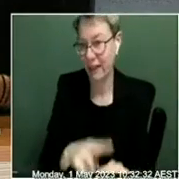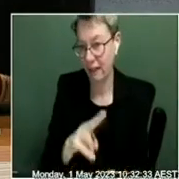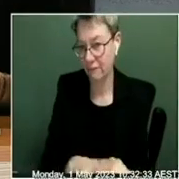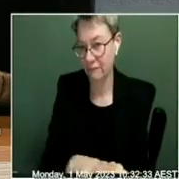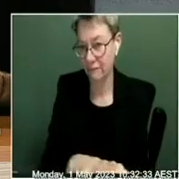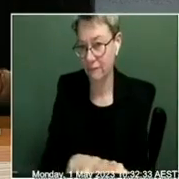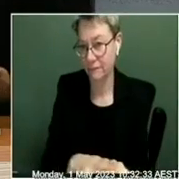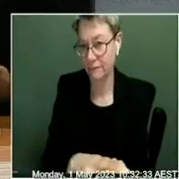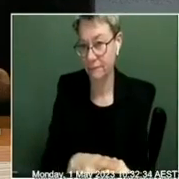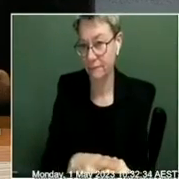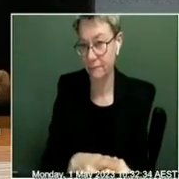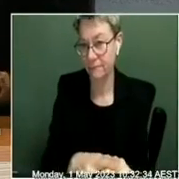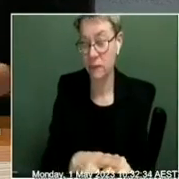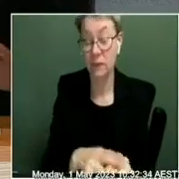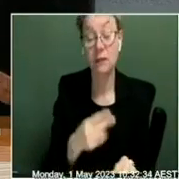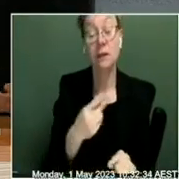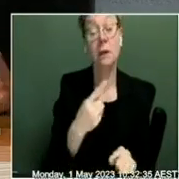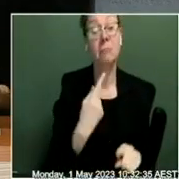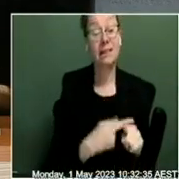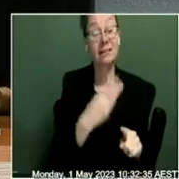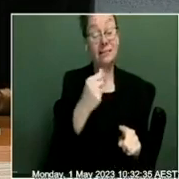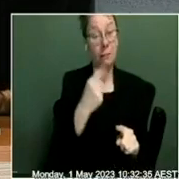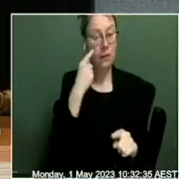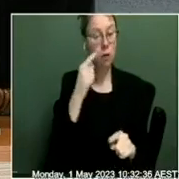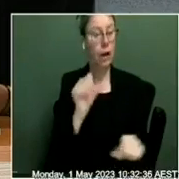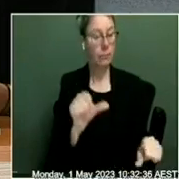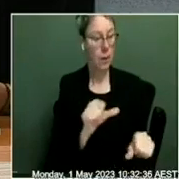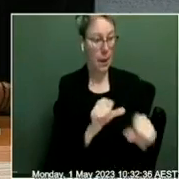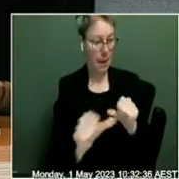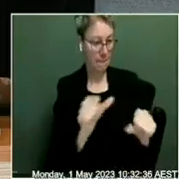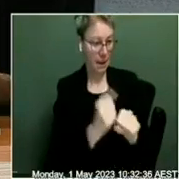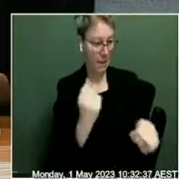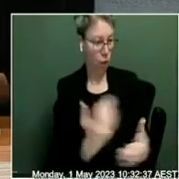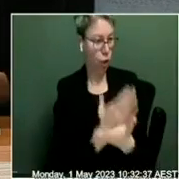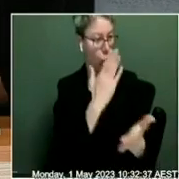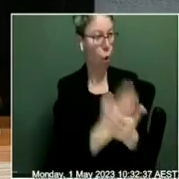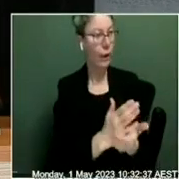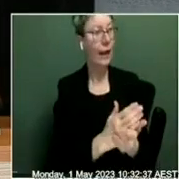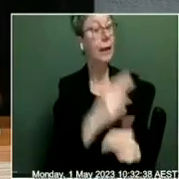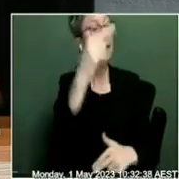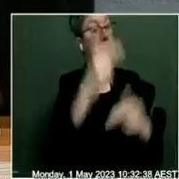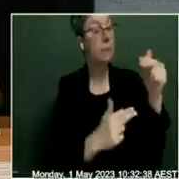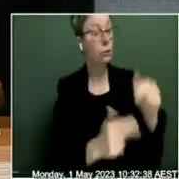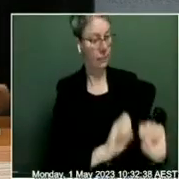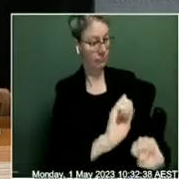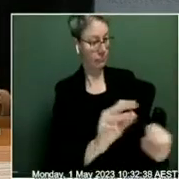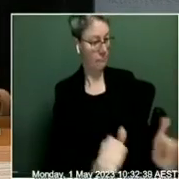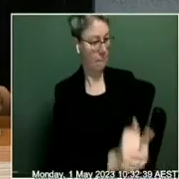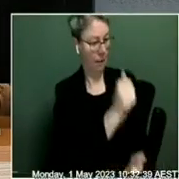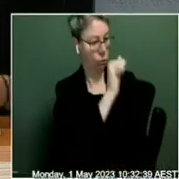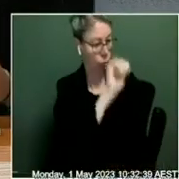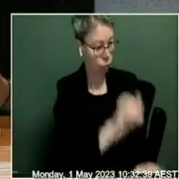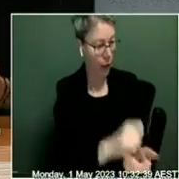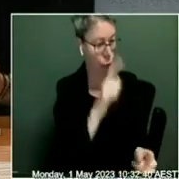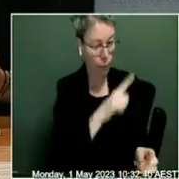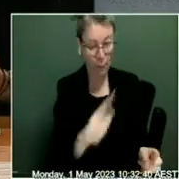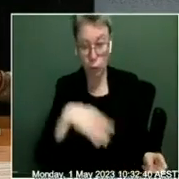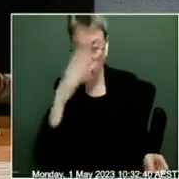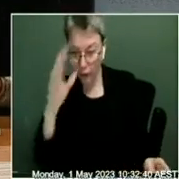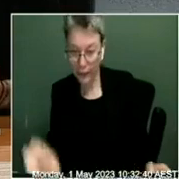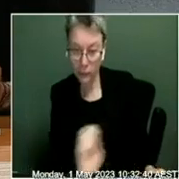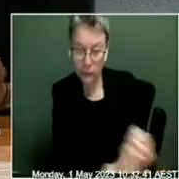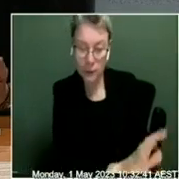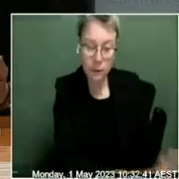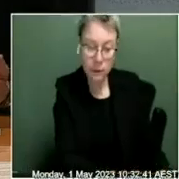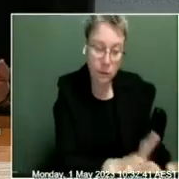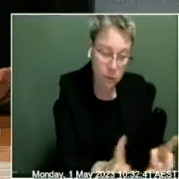as well as then the planning system and the time that it takes for that. And also one of the things that we've found as we've